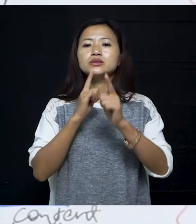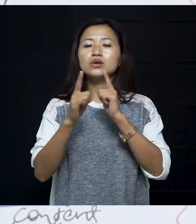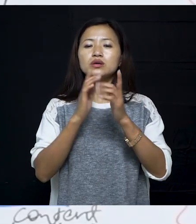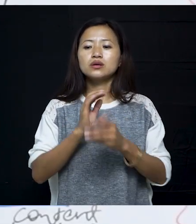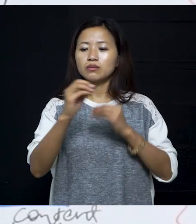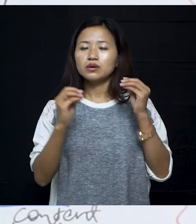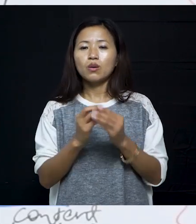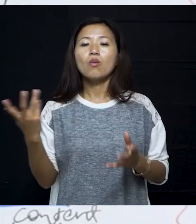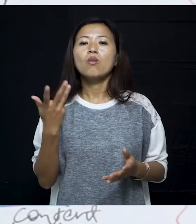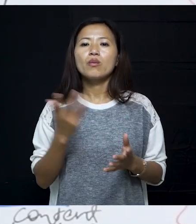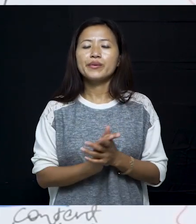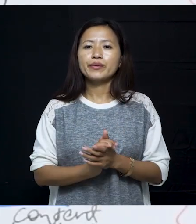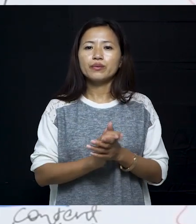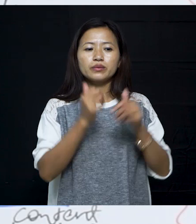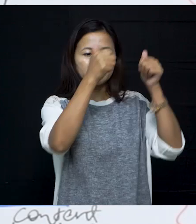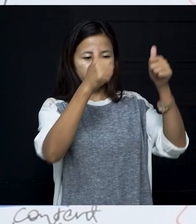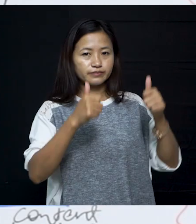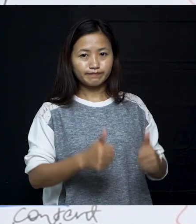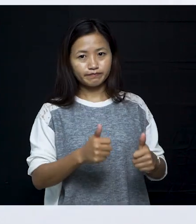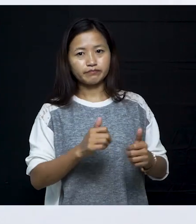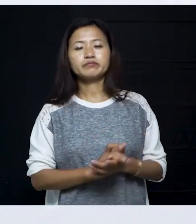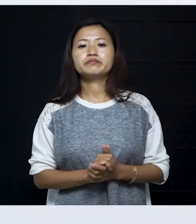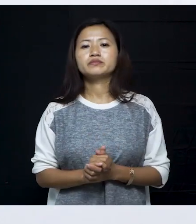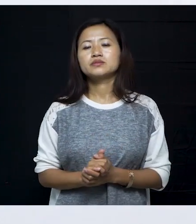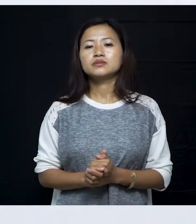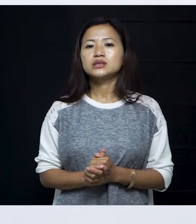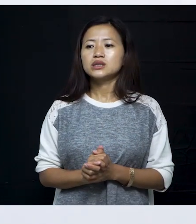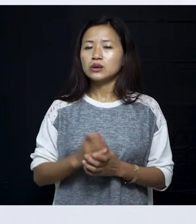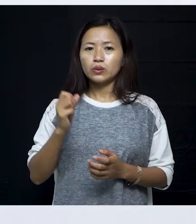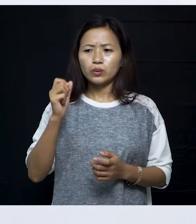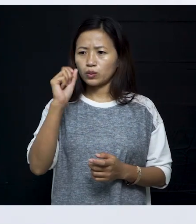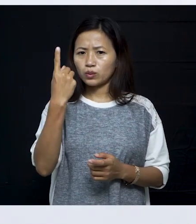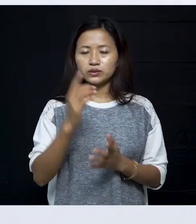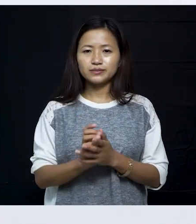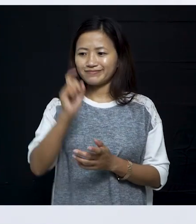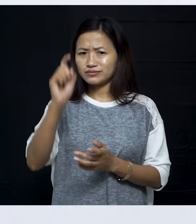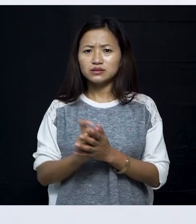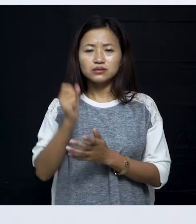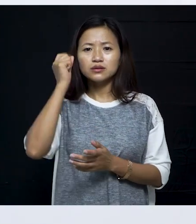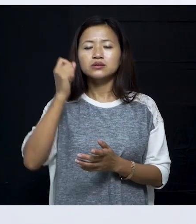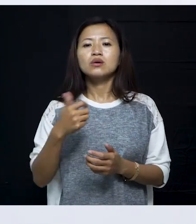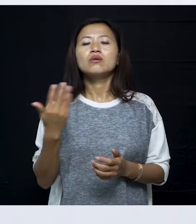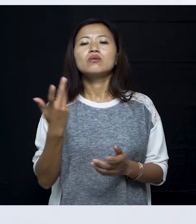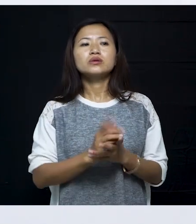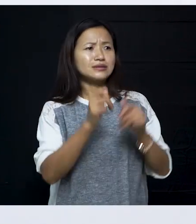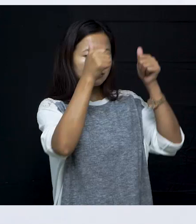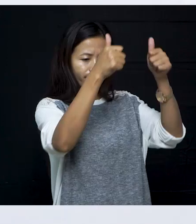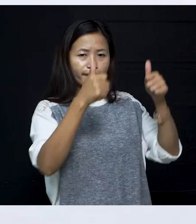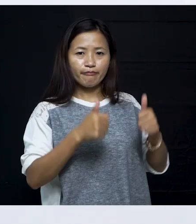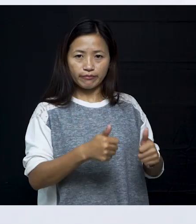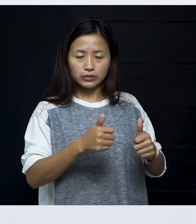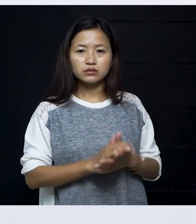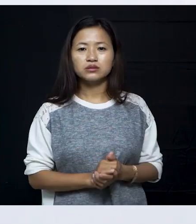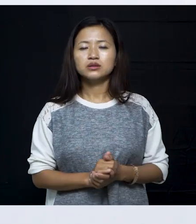about why we write a poster, now I'm sure one needs to understand what is a poster first. So that's why the